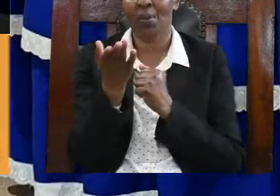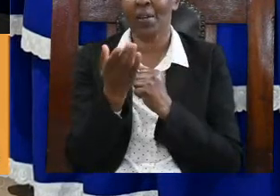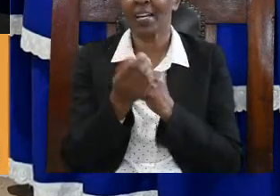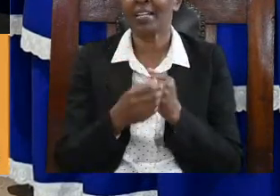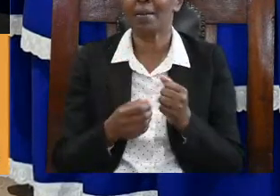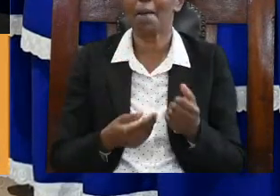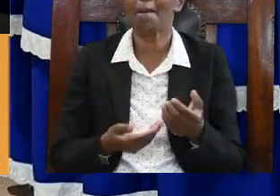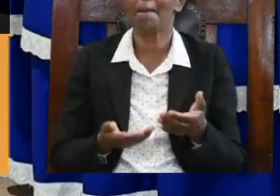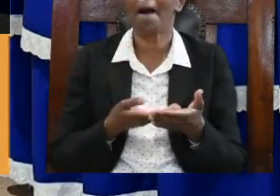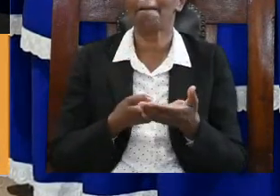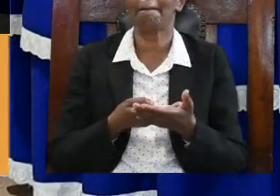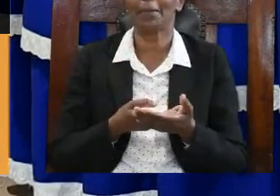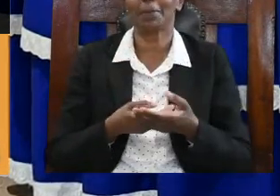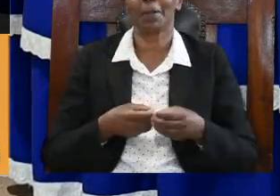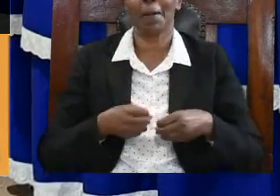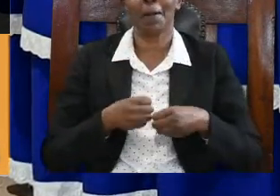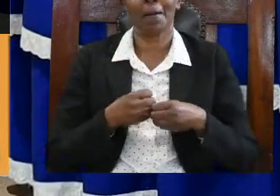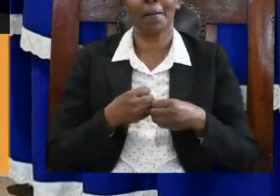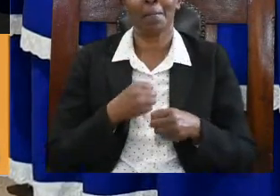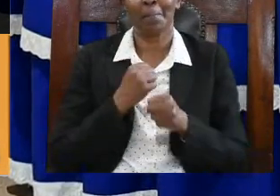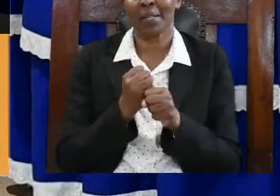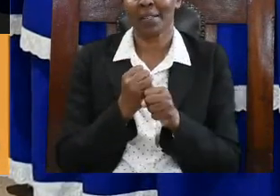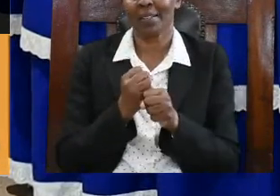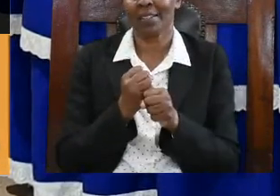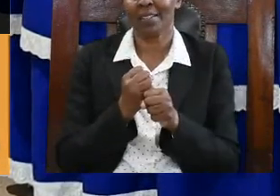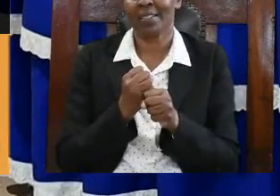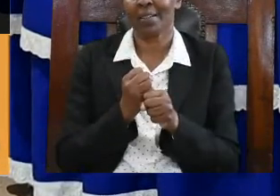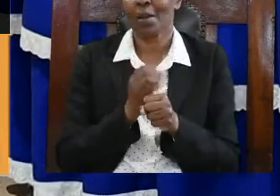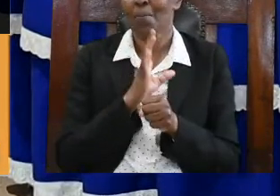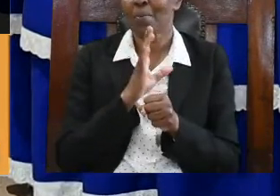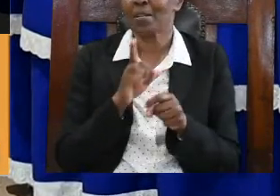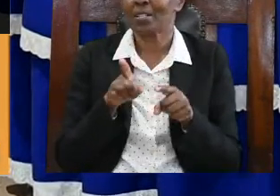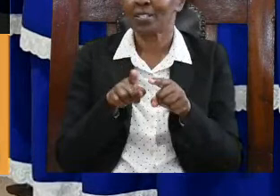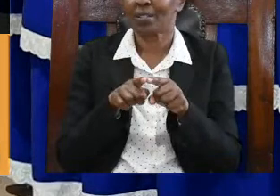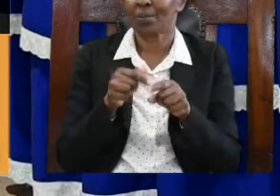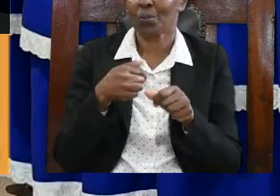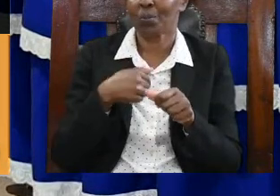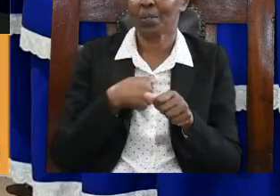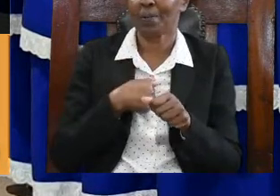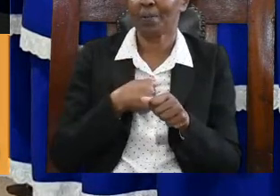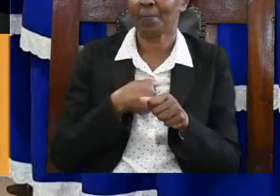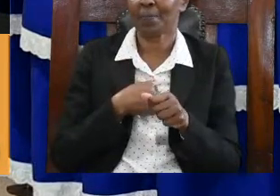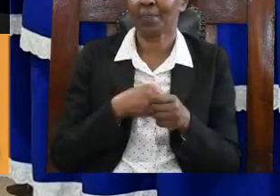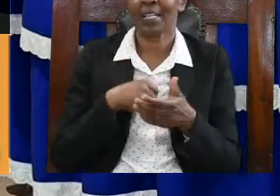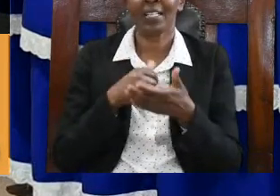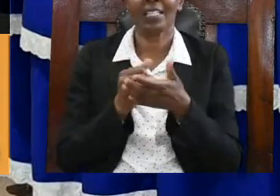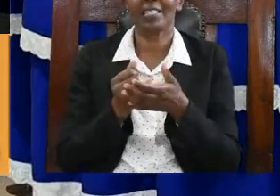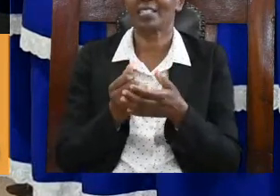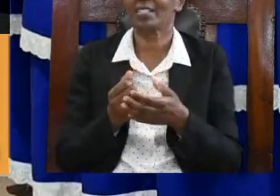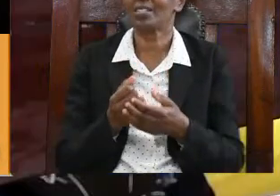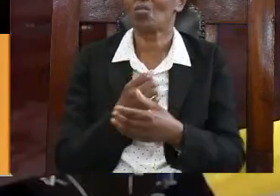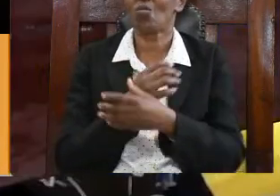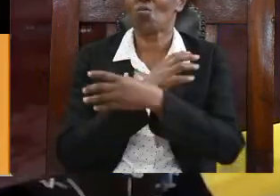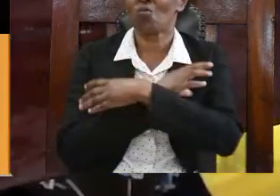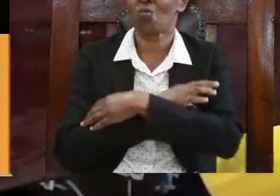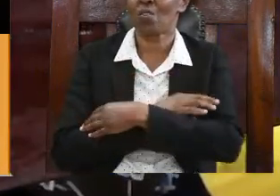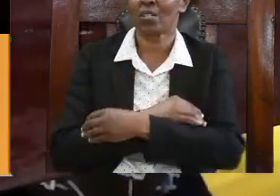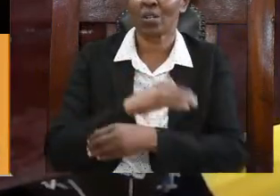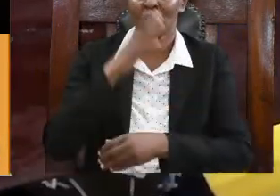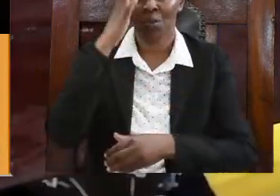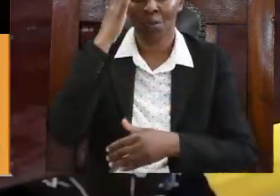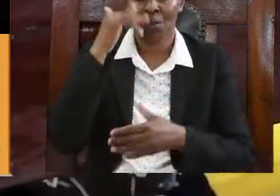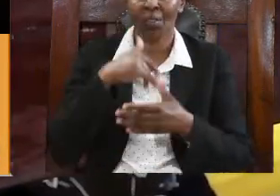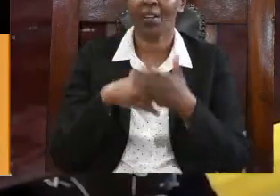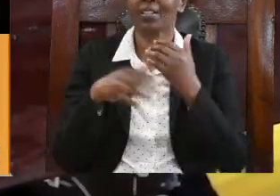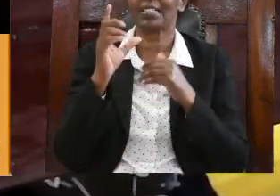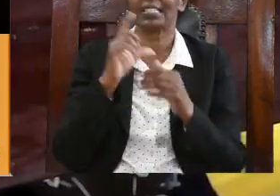that grace be to me. You know, it is a very comforting statement, knowing that the grace